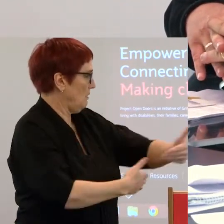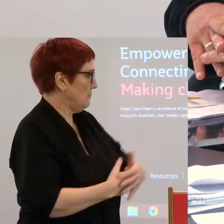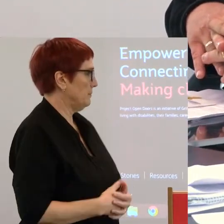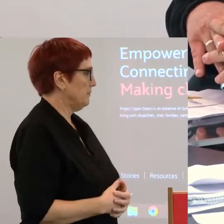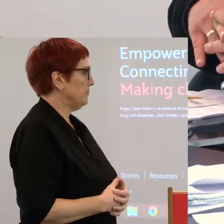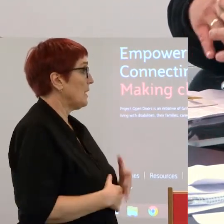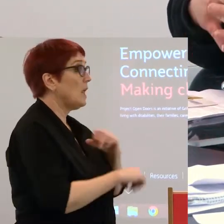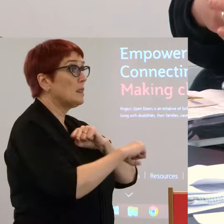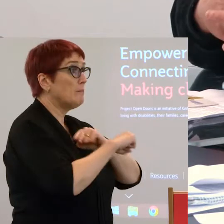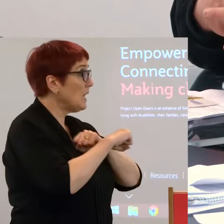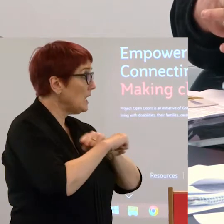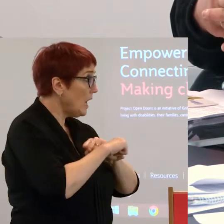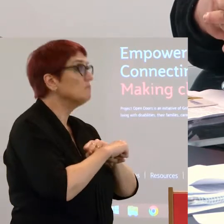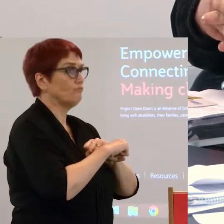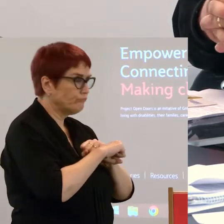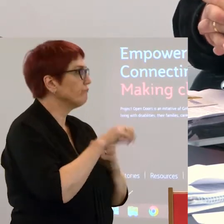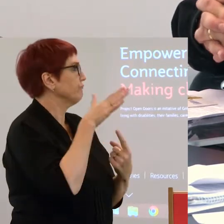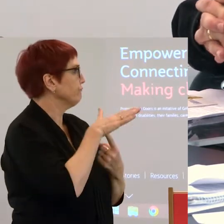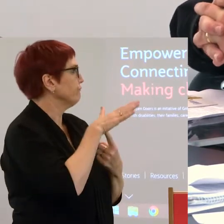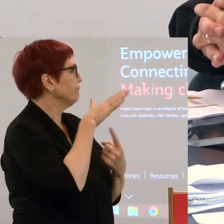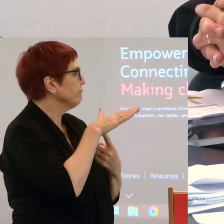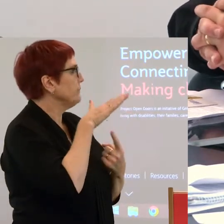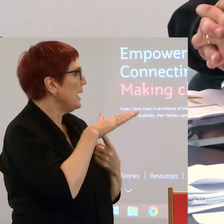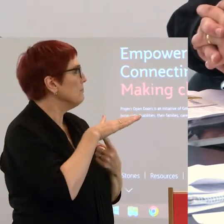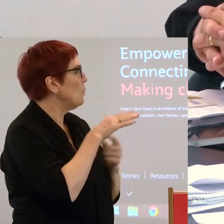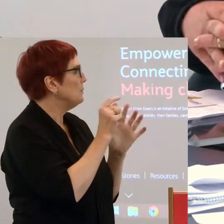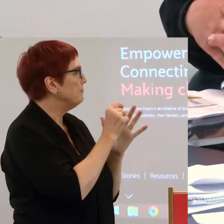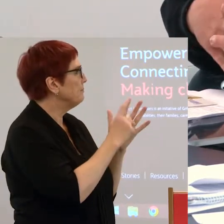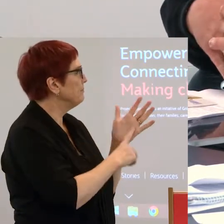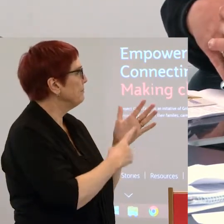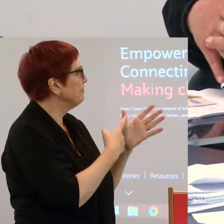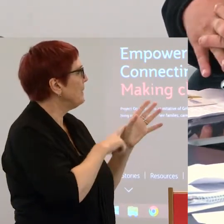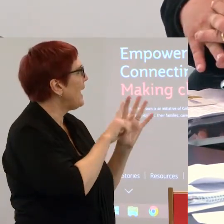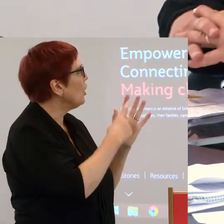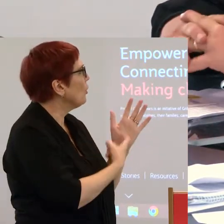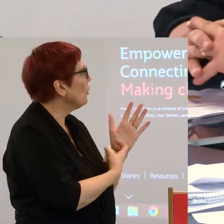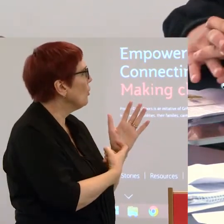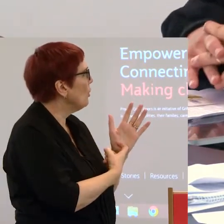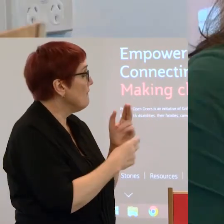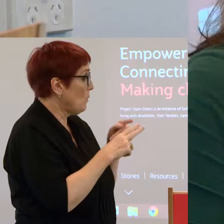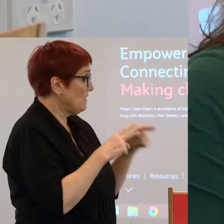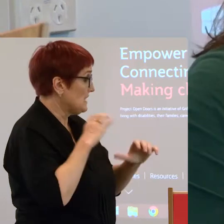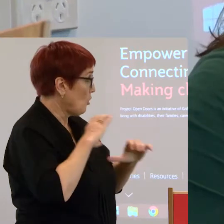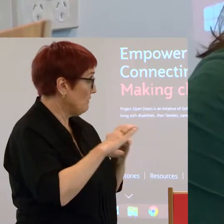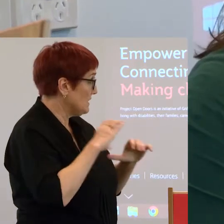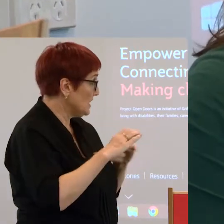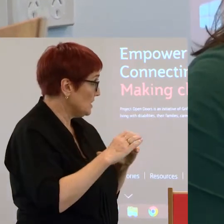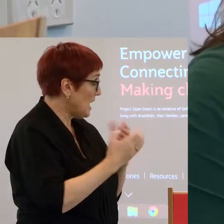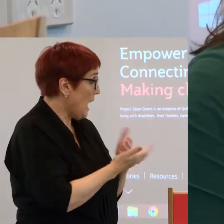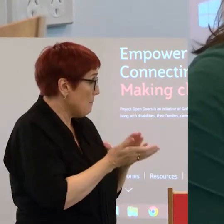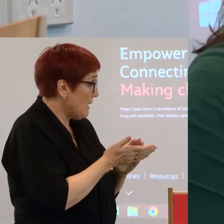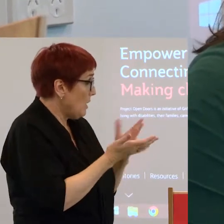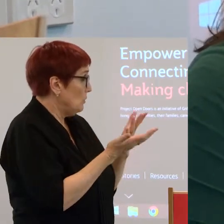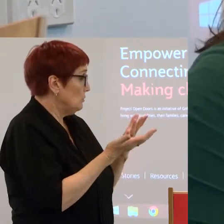the press is a very important player in the conversation in terms of how the NDIS